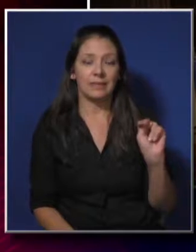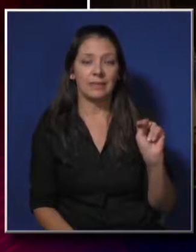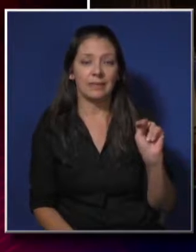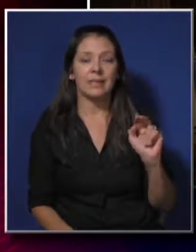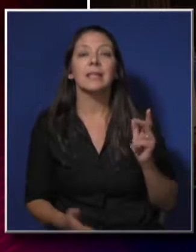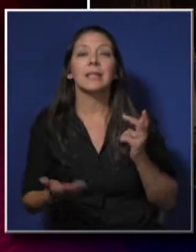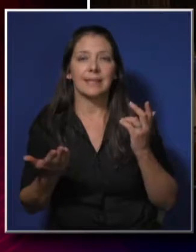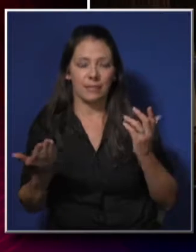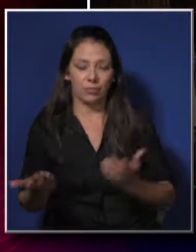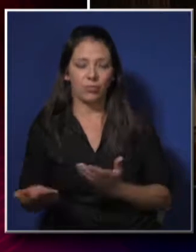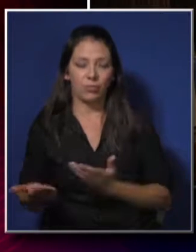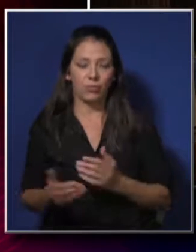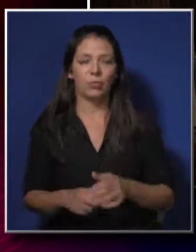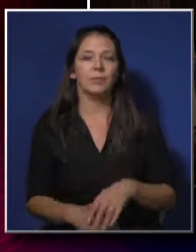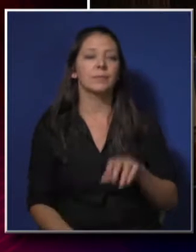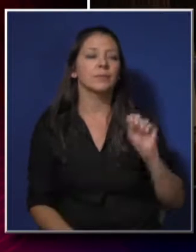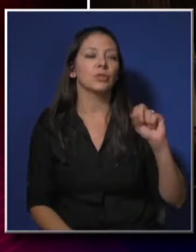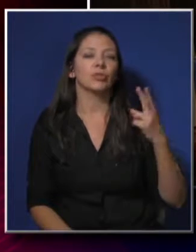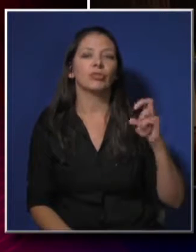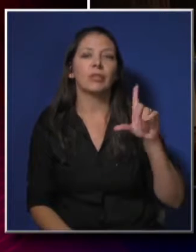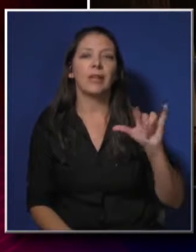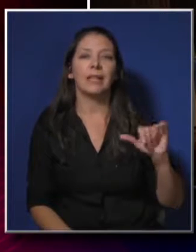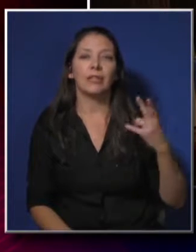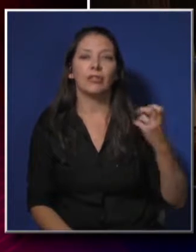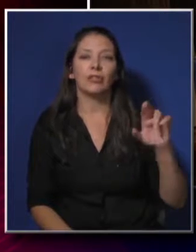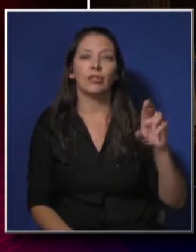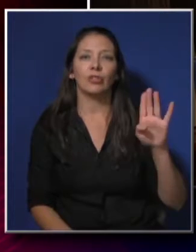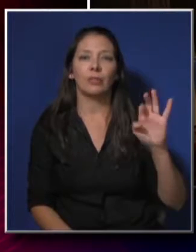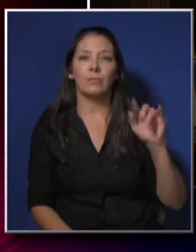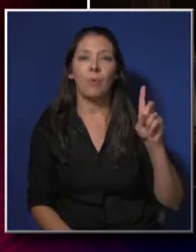I'm here. Shelley Herbold.